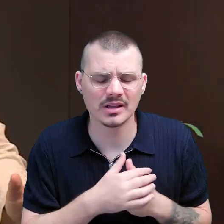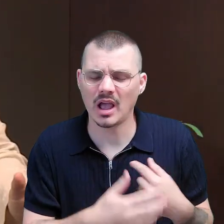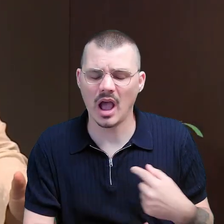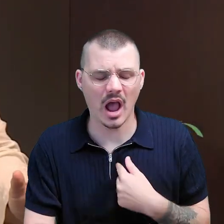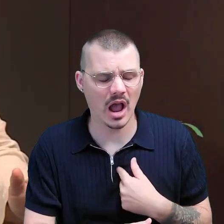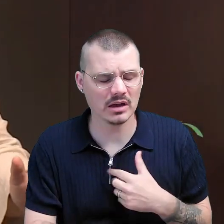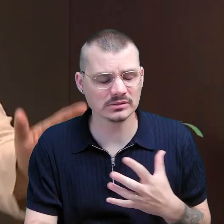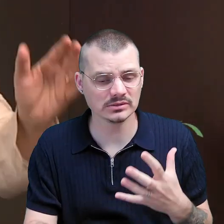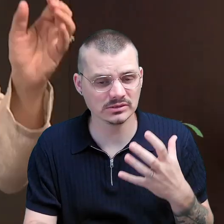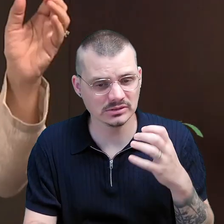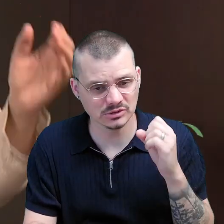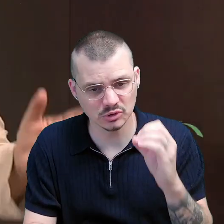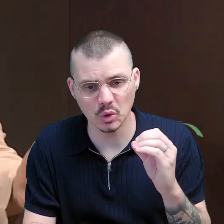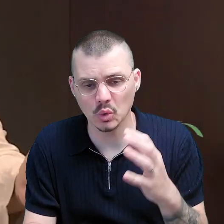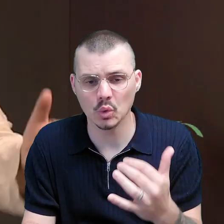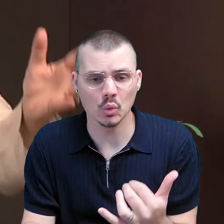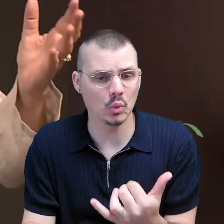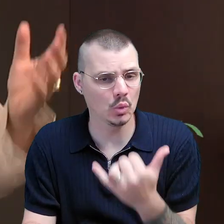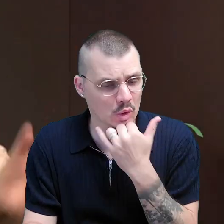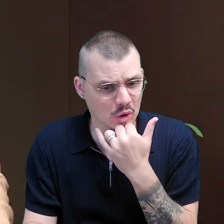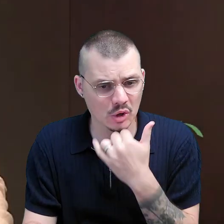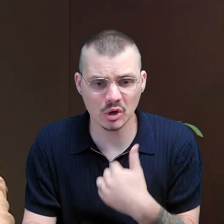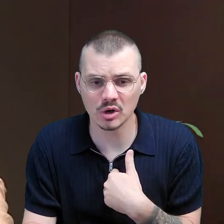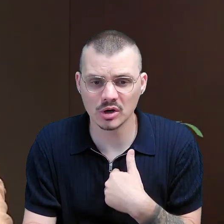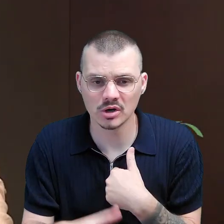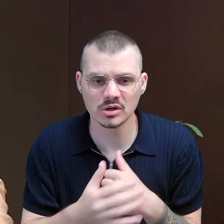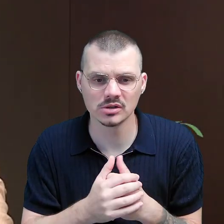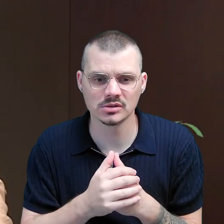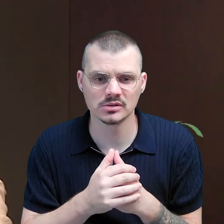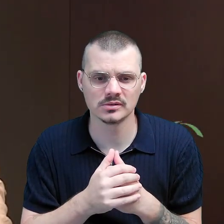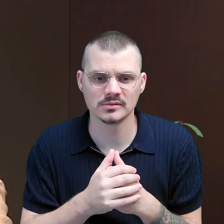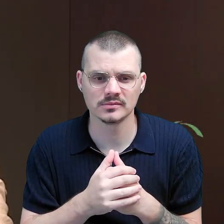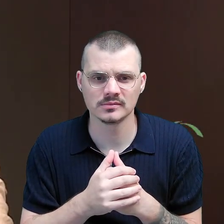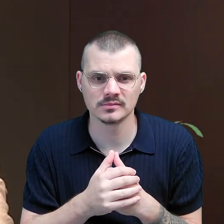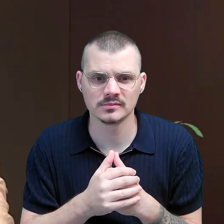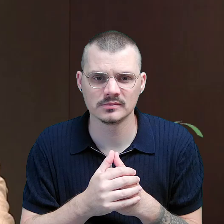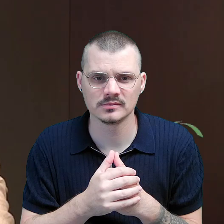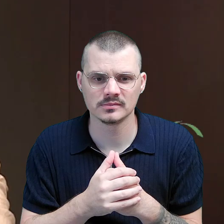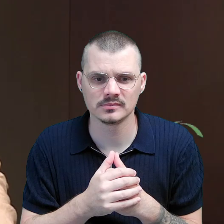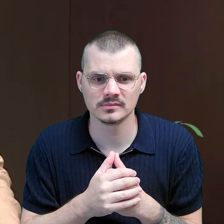sorry. I was so wrong.